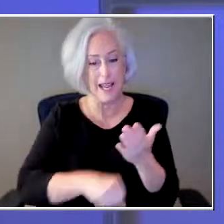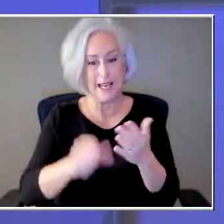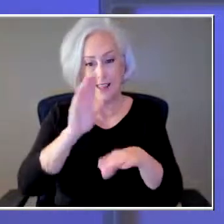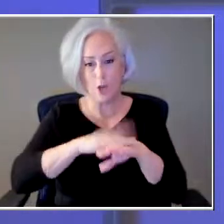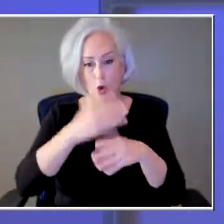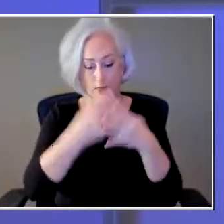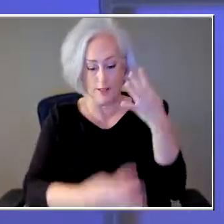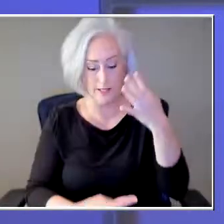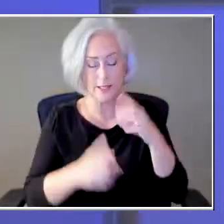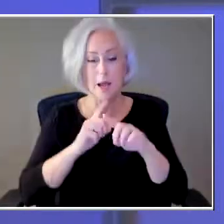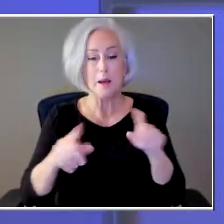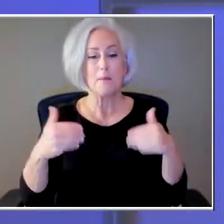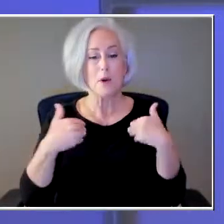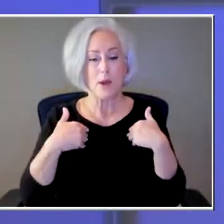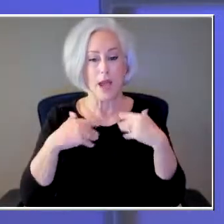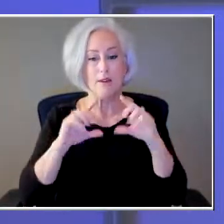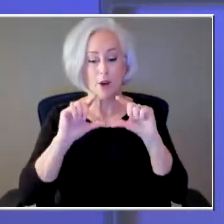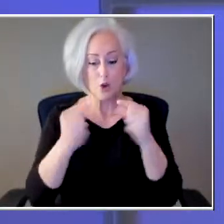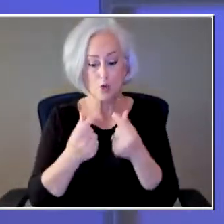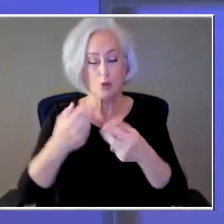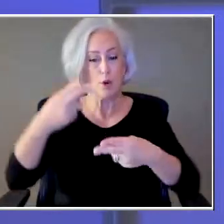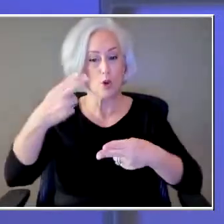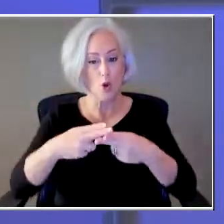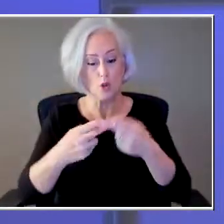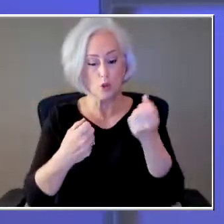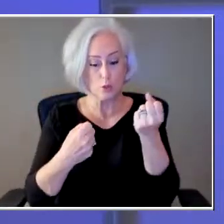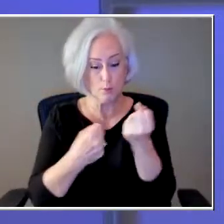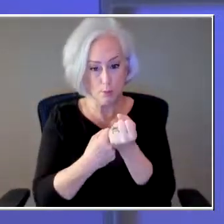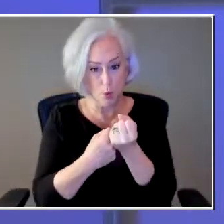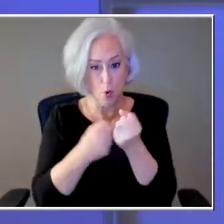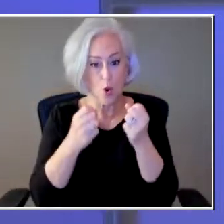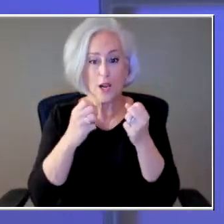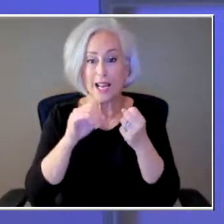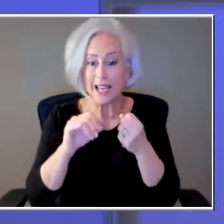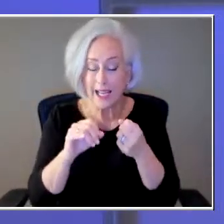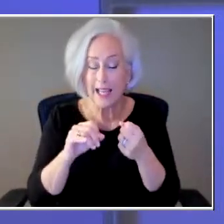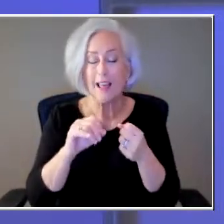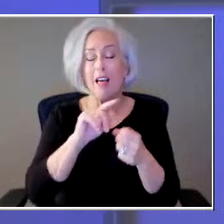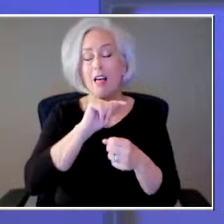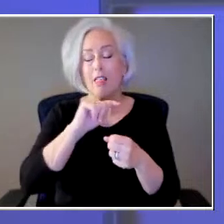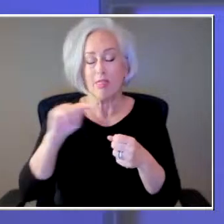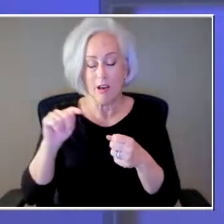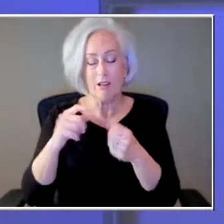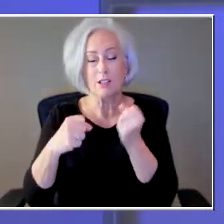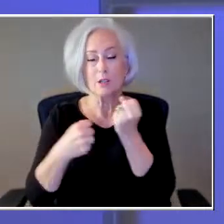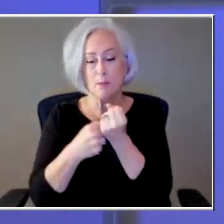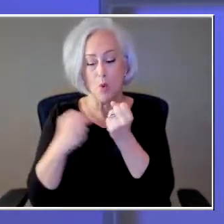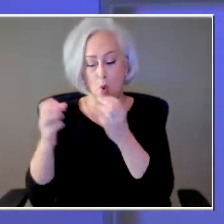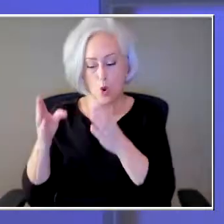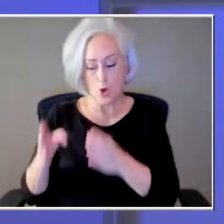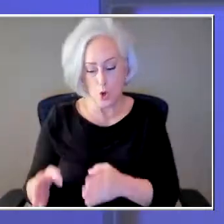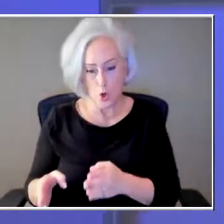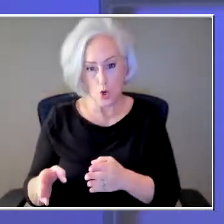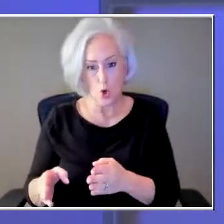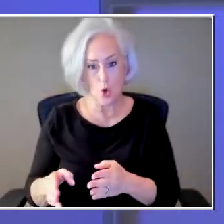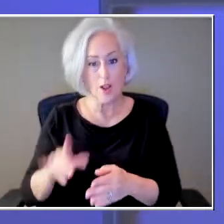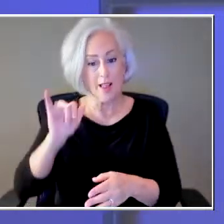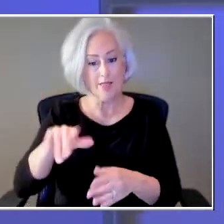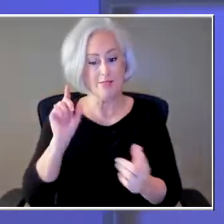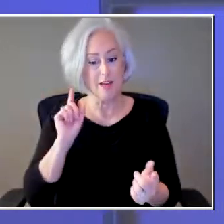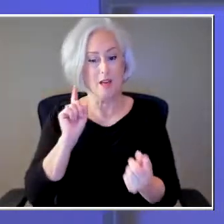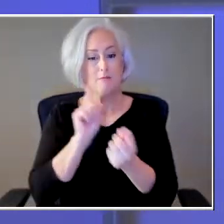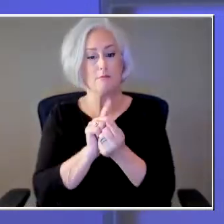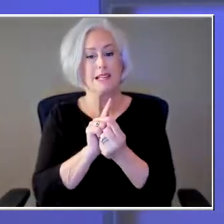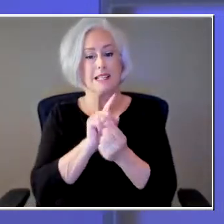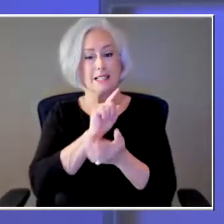called Supporting the Supporters that's led by a clinical social worker, and they meet weekly, and it's really to provide that